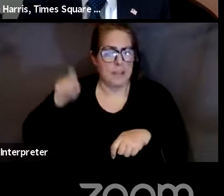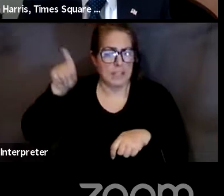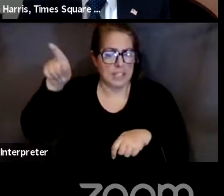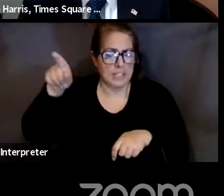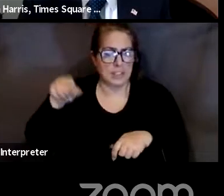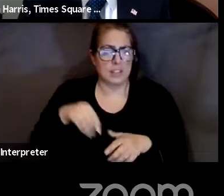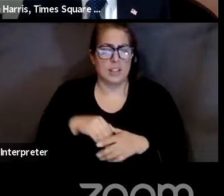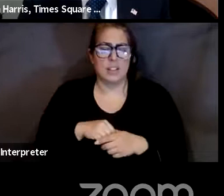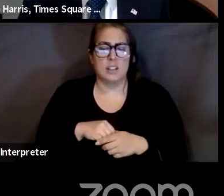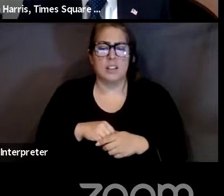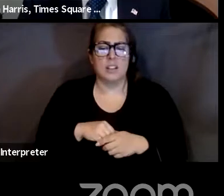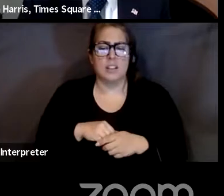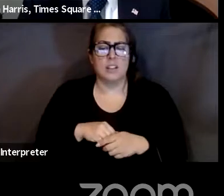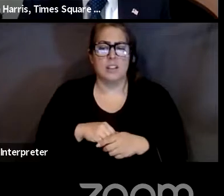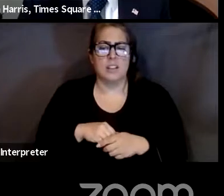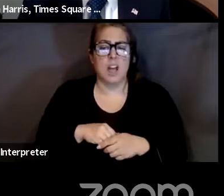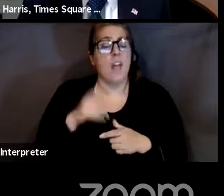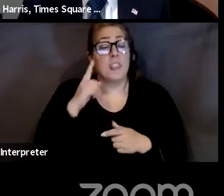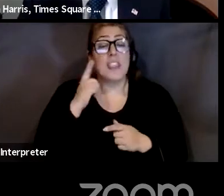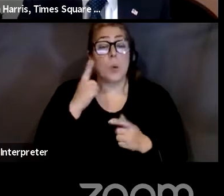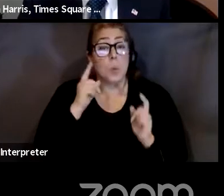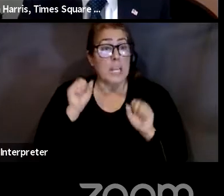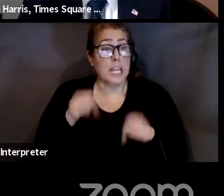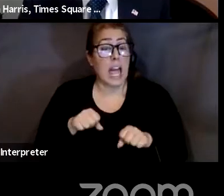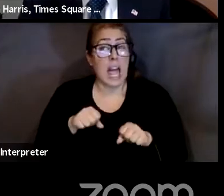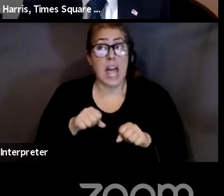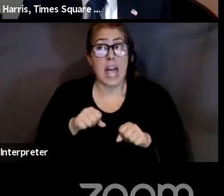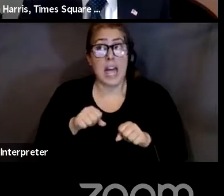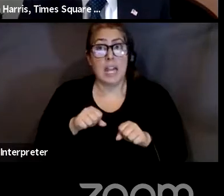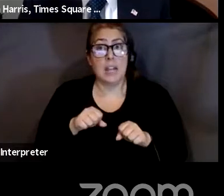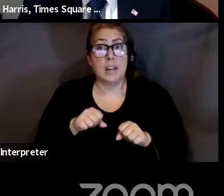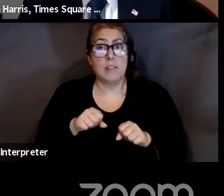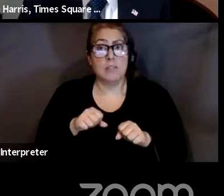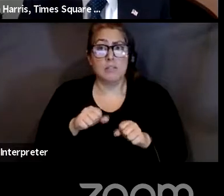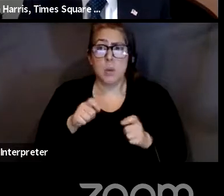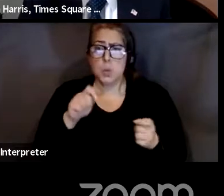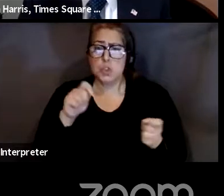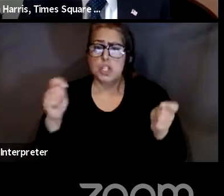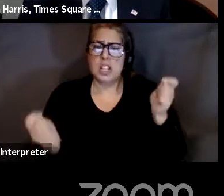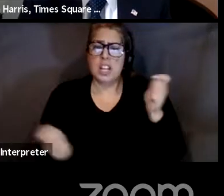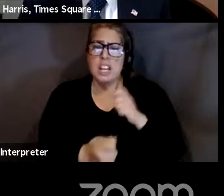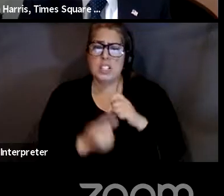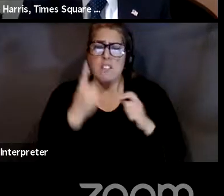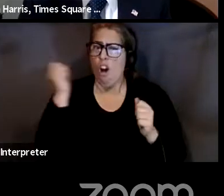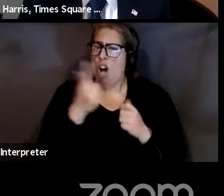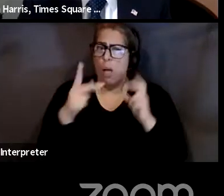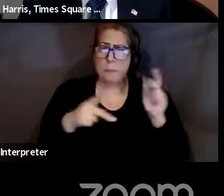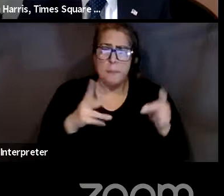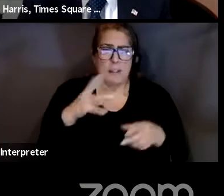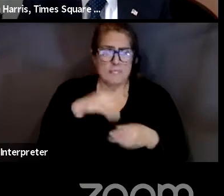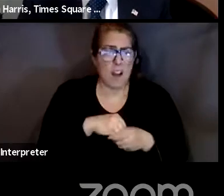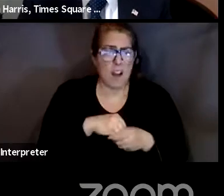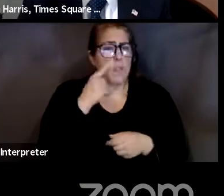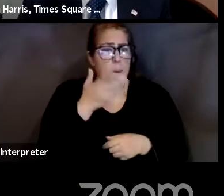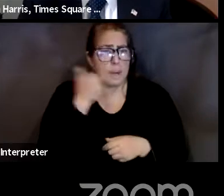of moving in a direction that is better for all of us, for all stakeholders, including real